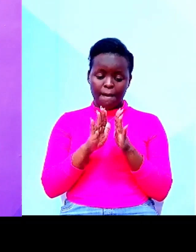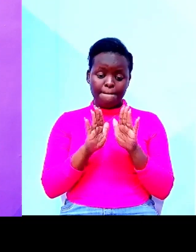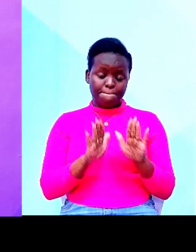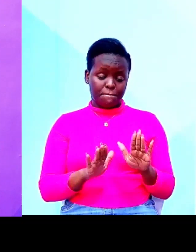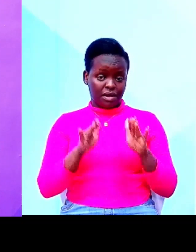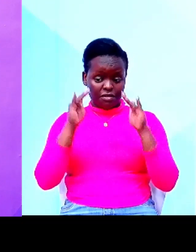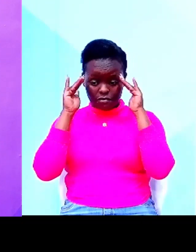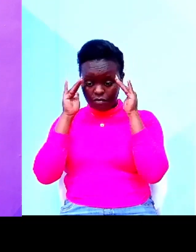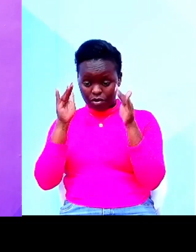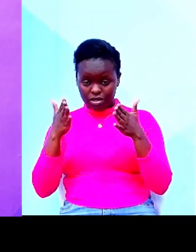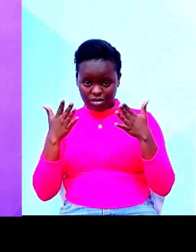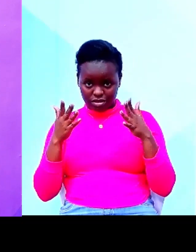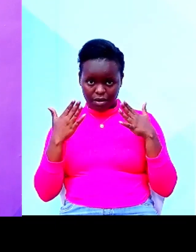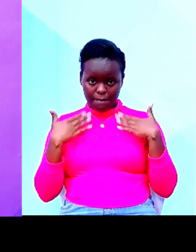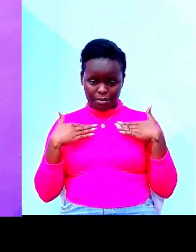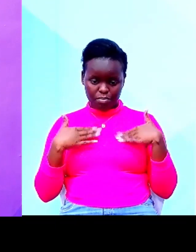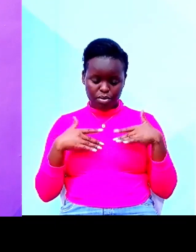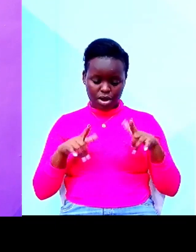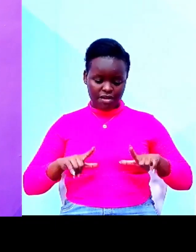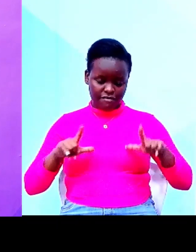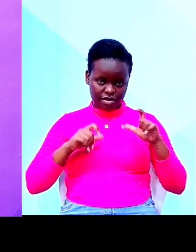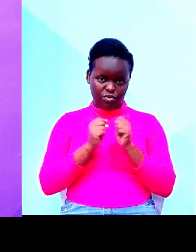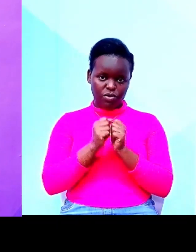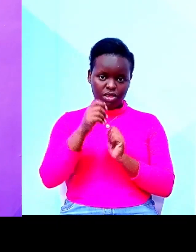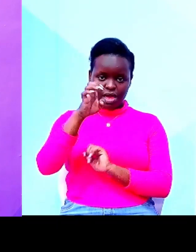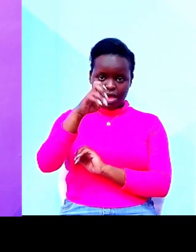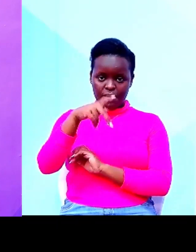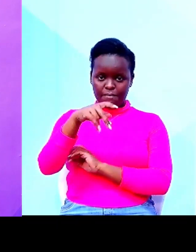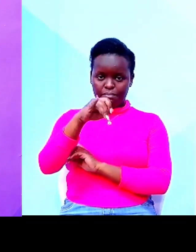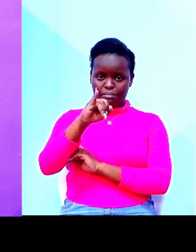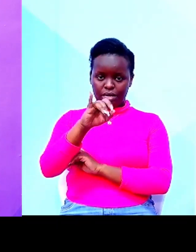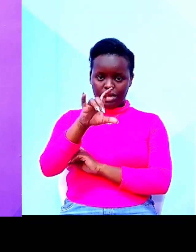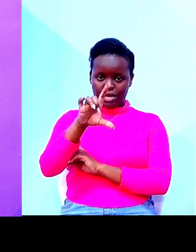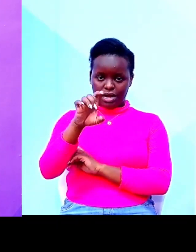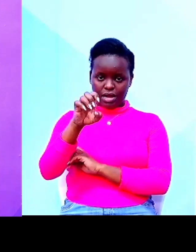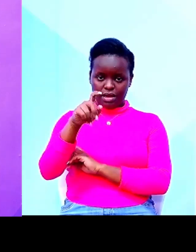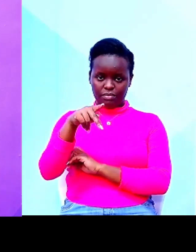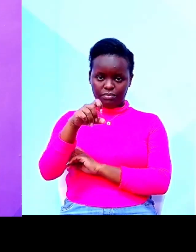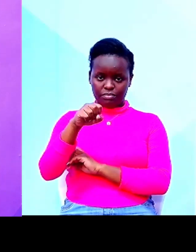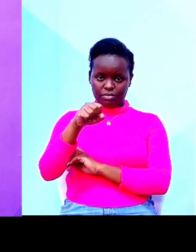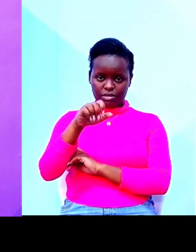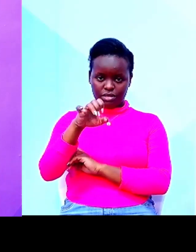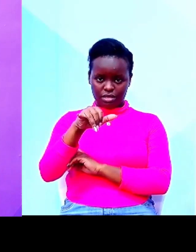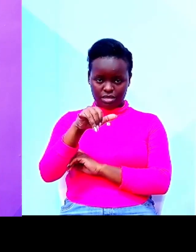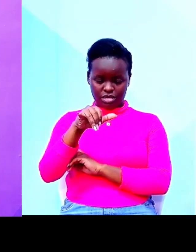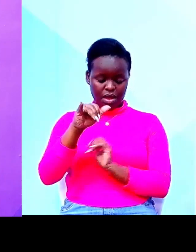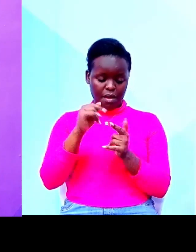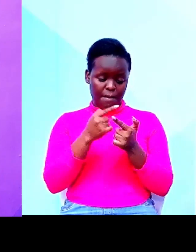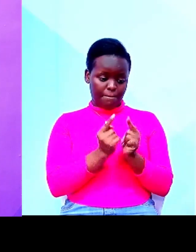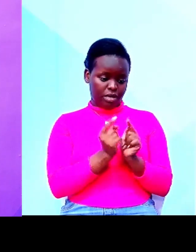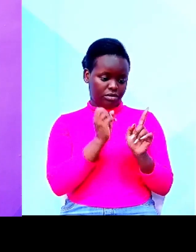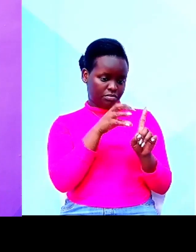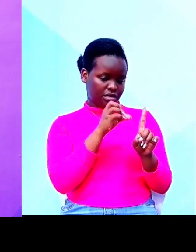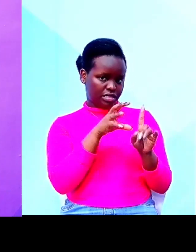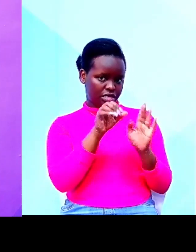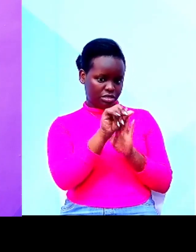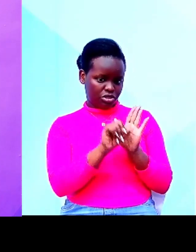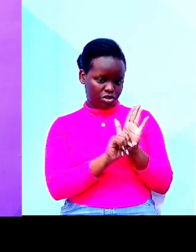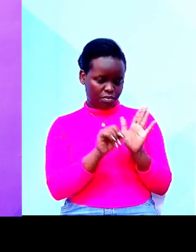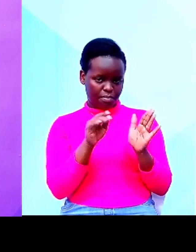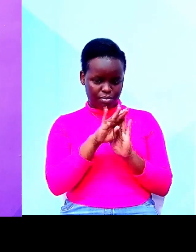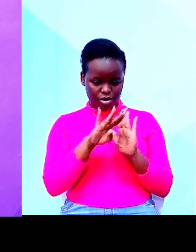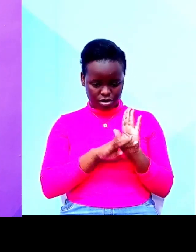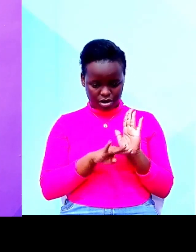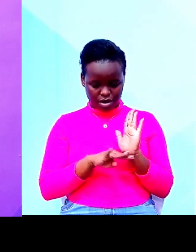on people living with epilepsy, but their mentorship program, they usually involve even